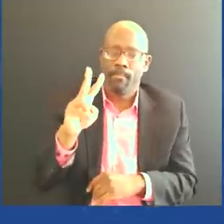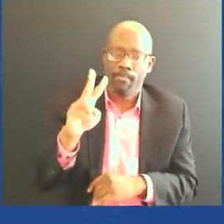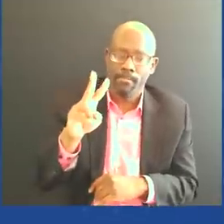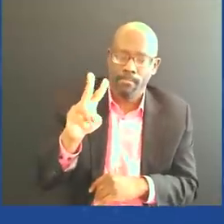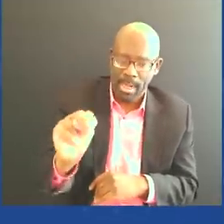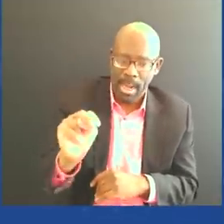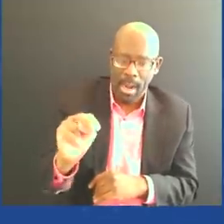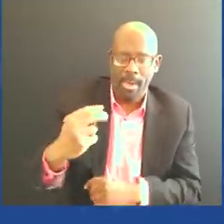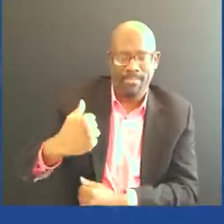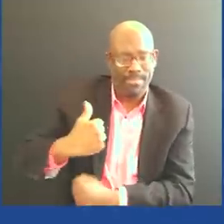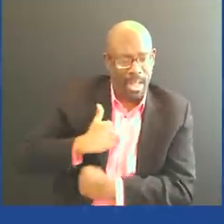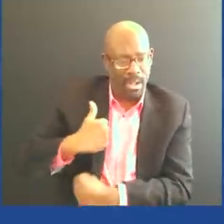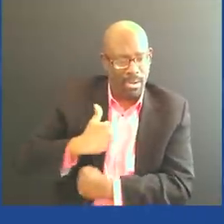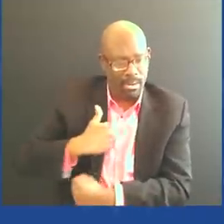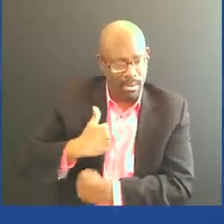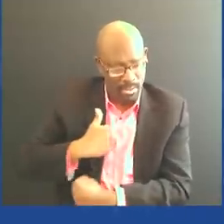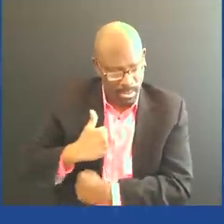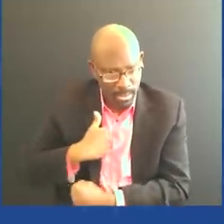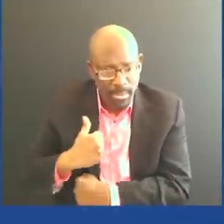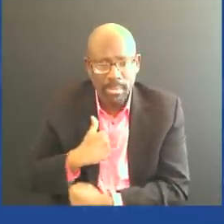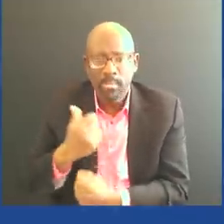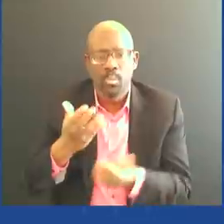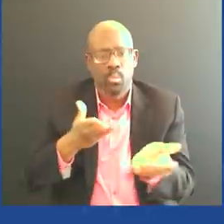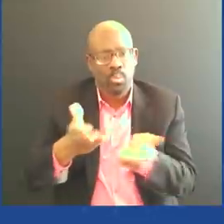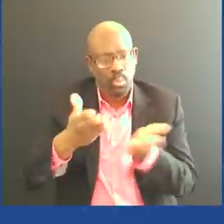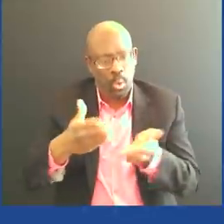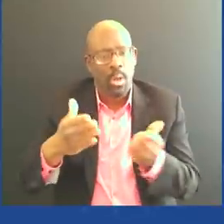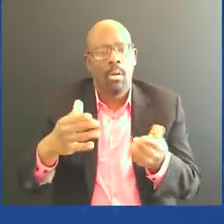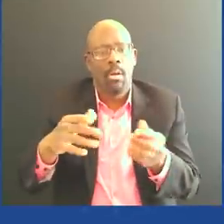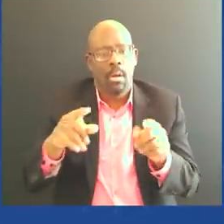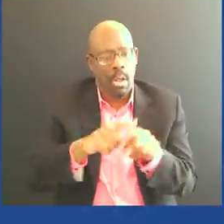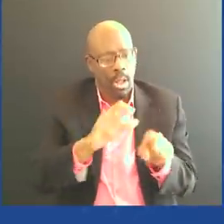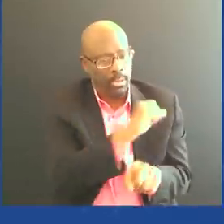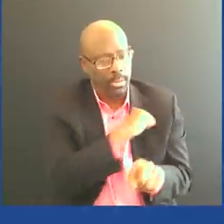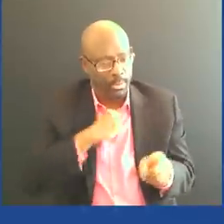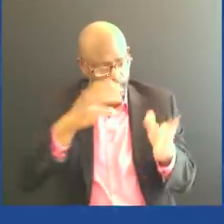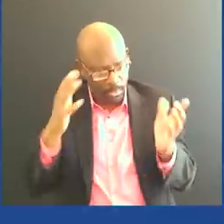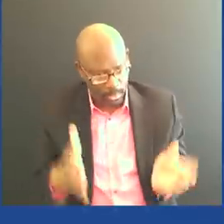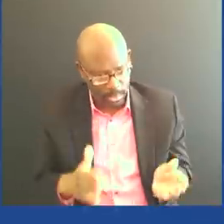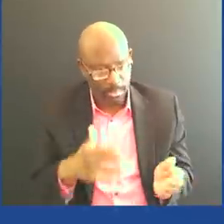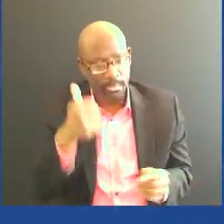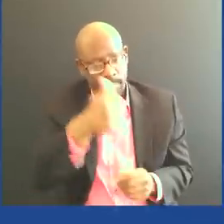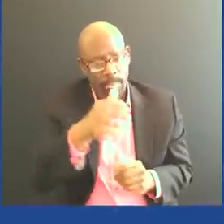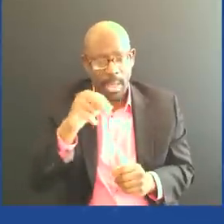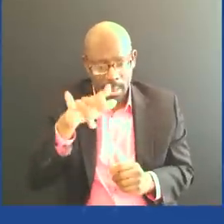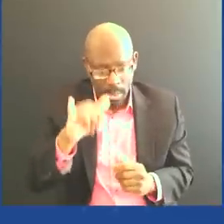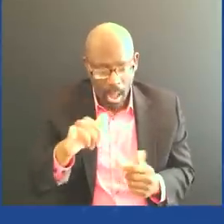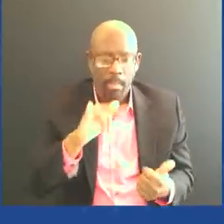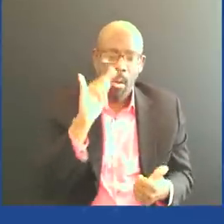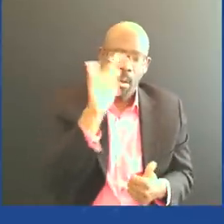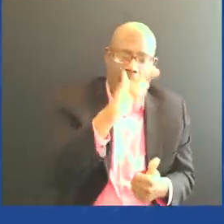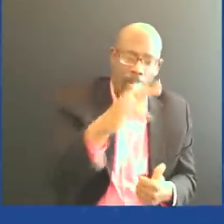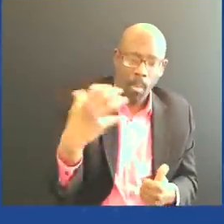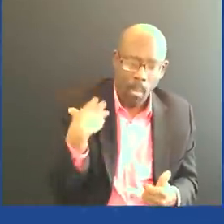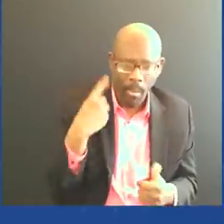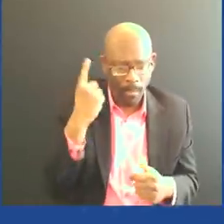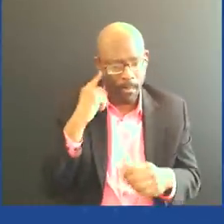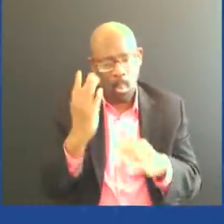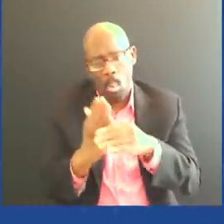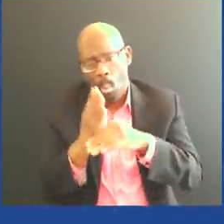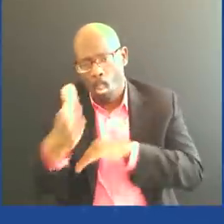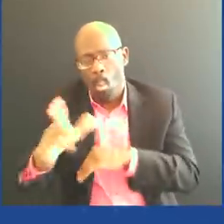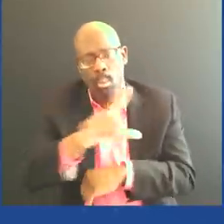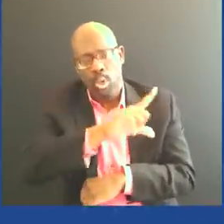earlier, and he was a naval flight officer for more than 20 years. He has been elected to statewide office 14